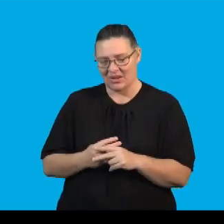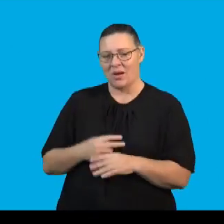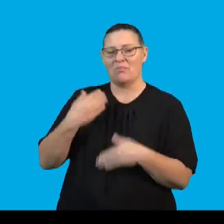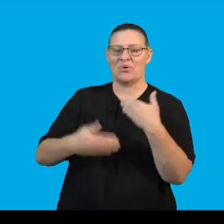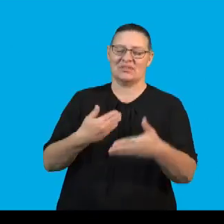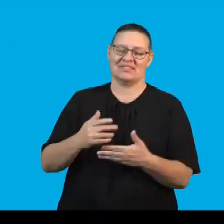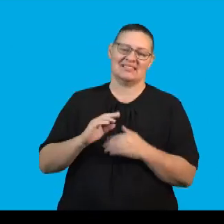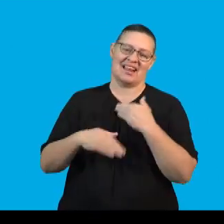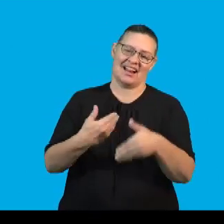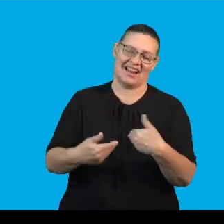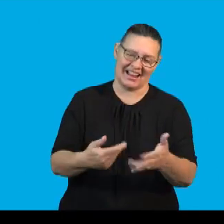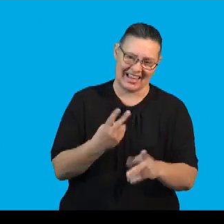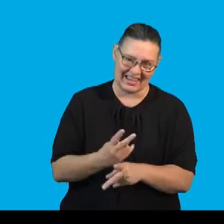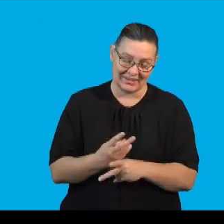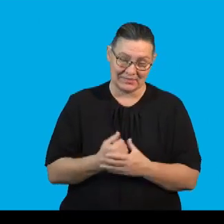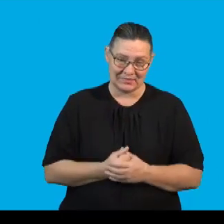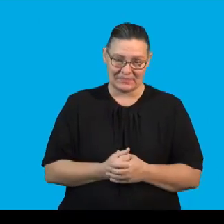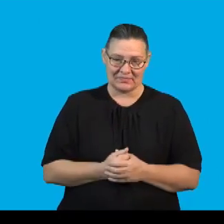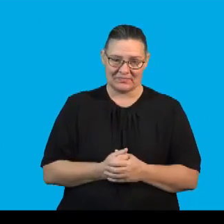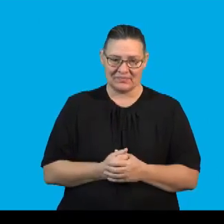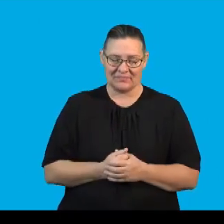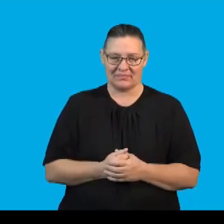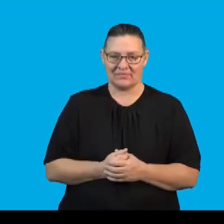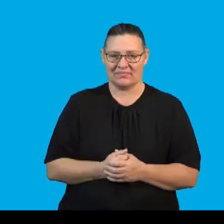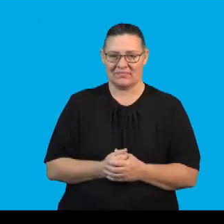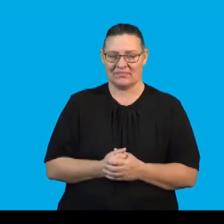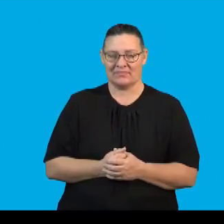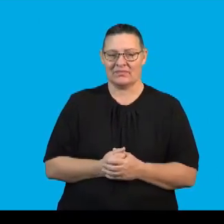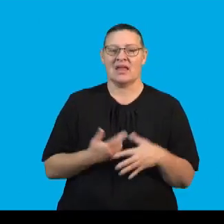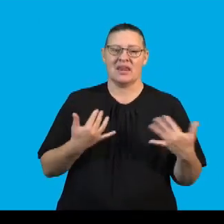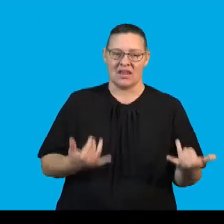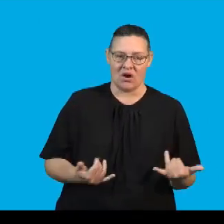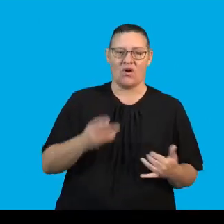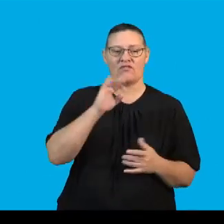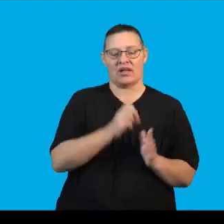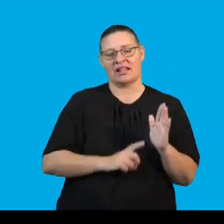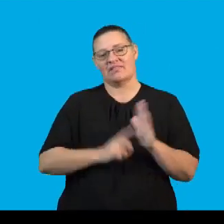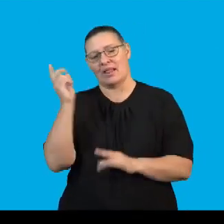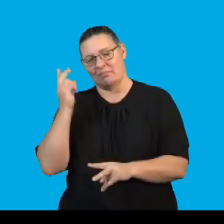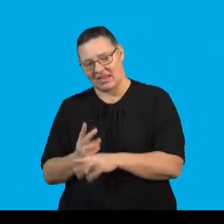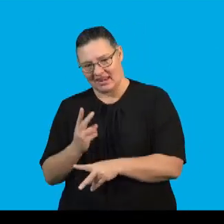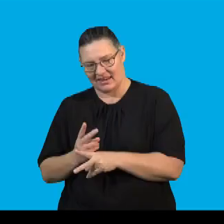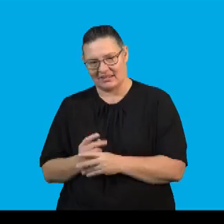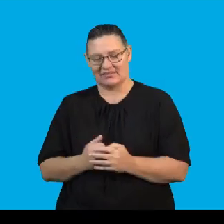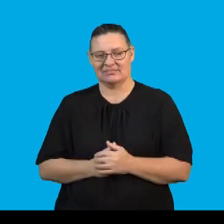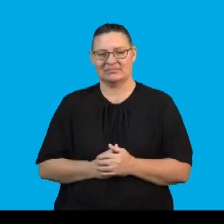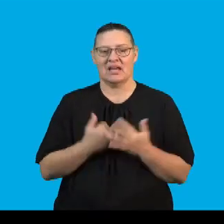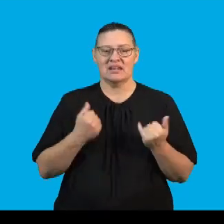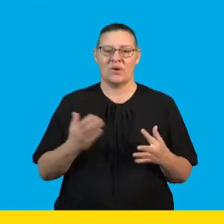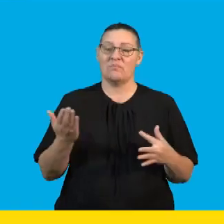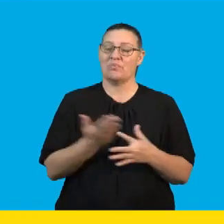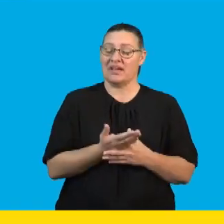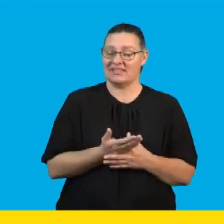starts. FSH starts to peak, and you can see there is now follicle that is starting to develop